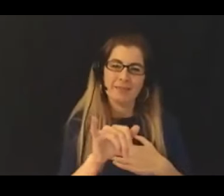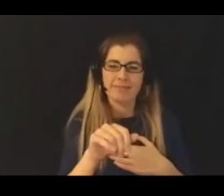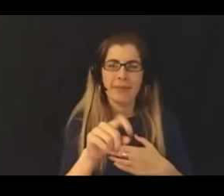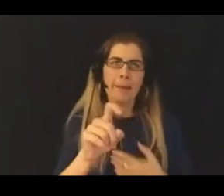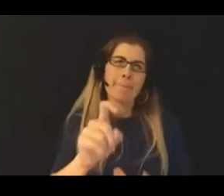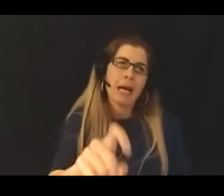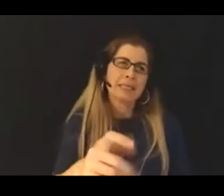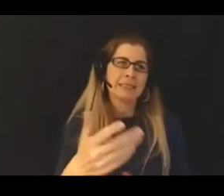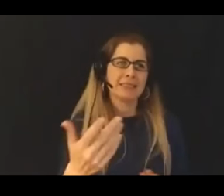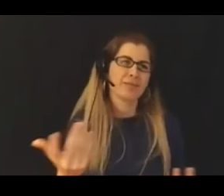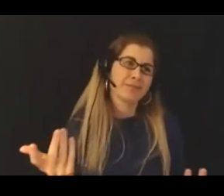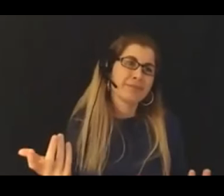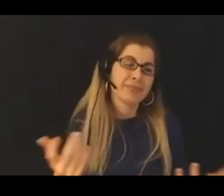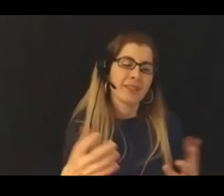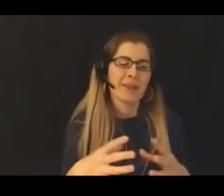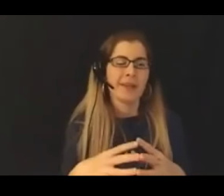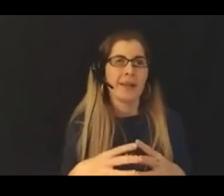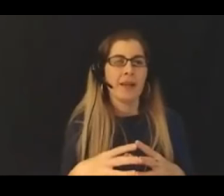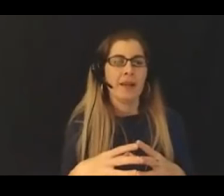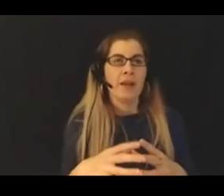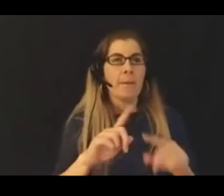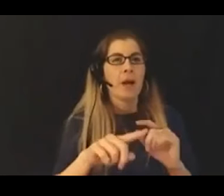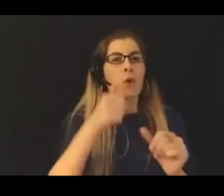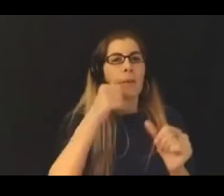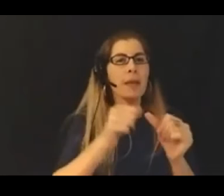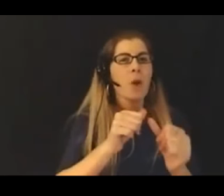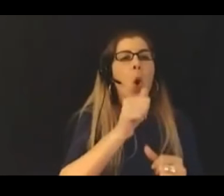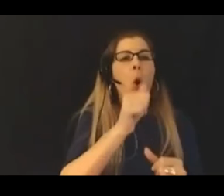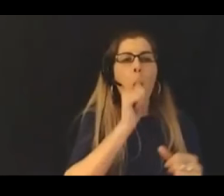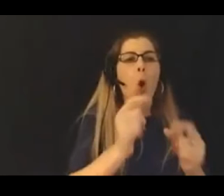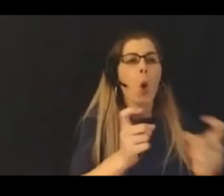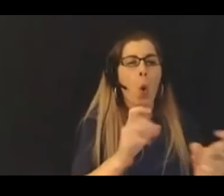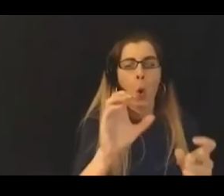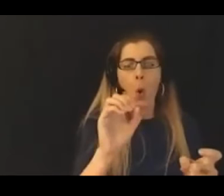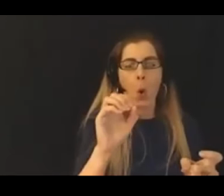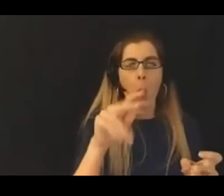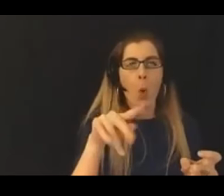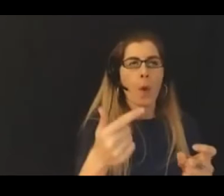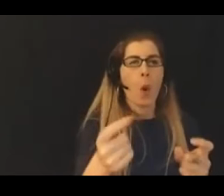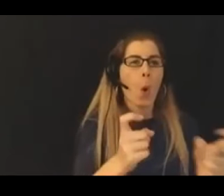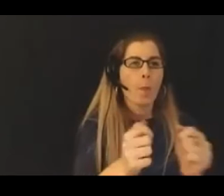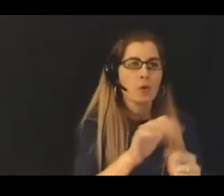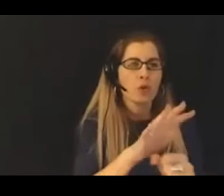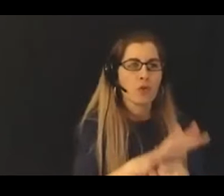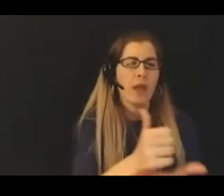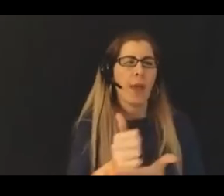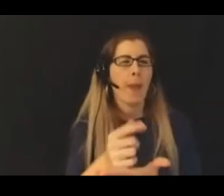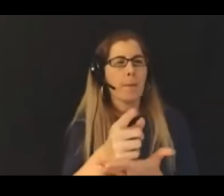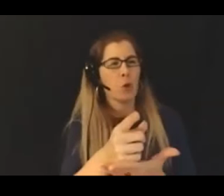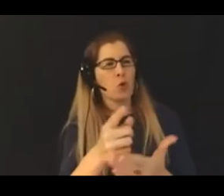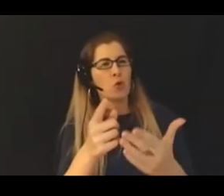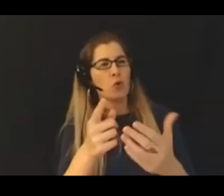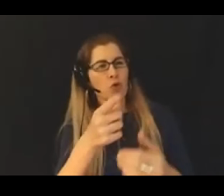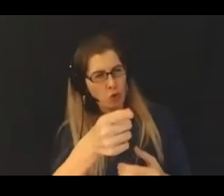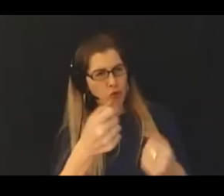might emerge out of this, right? But that coping with stress in a healthy way will make you and your community stronger. So